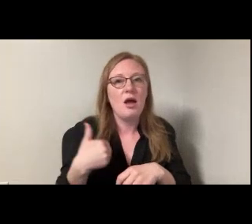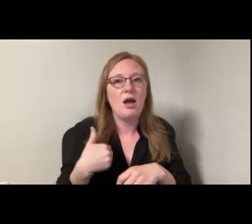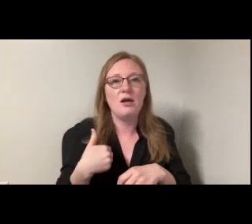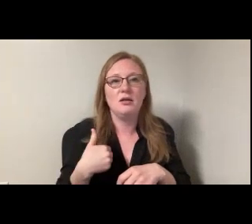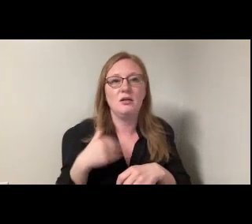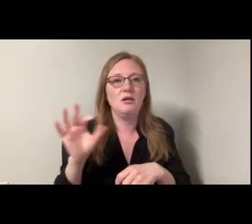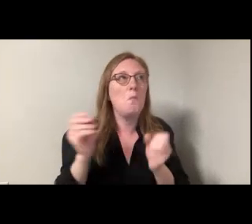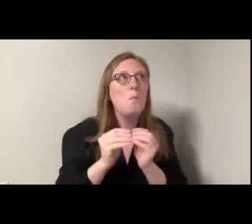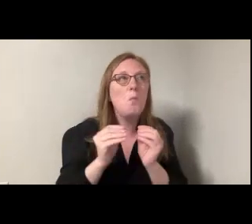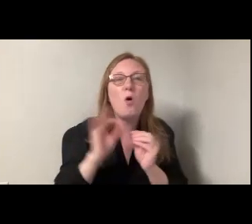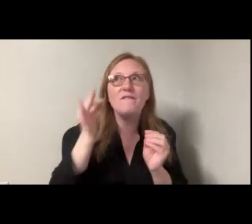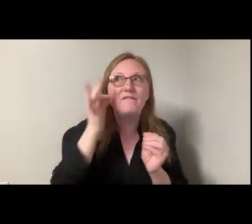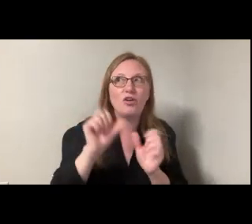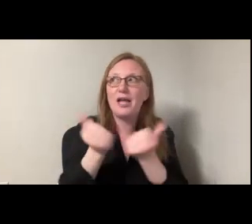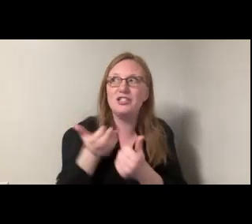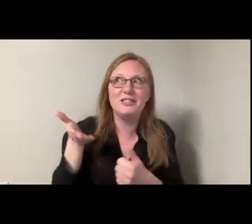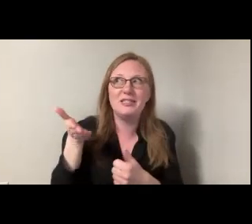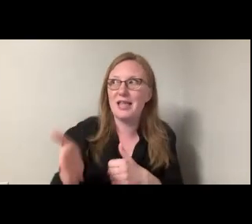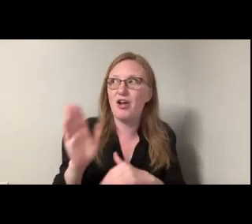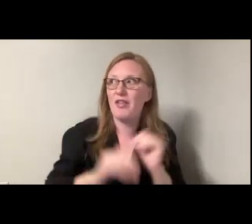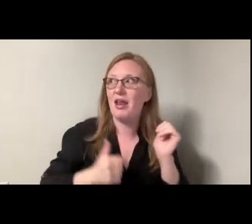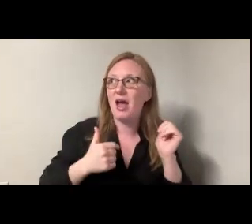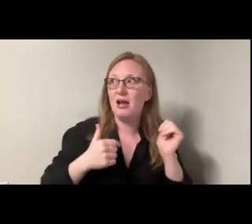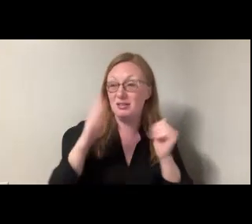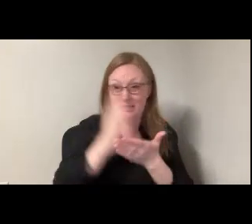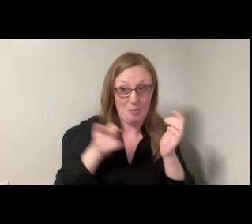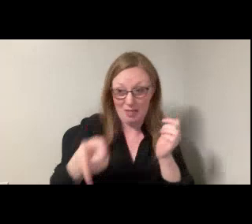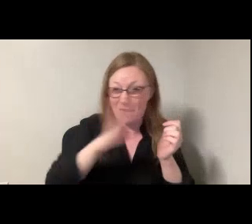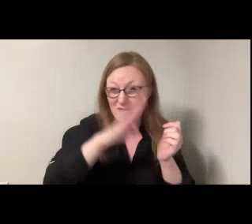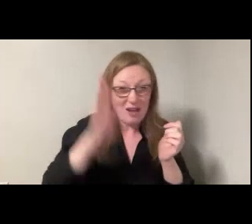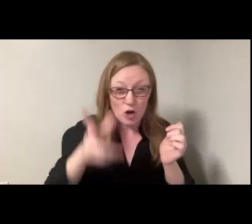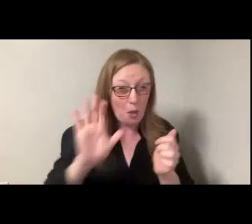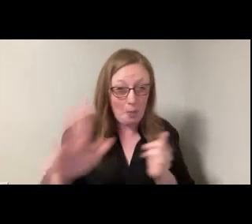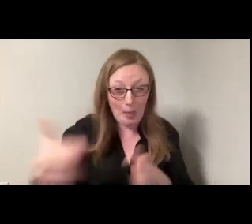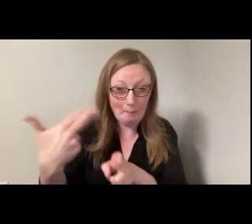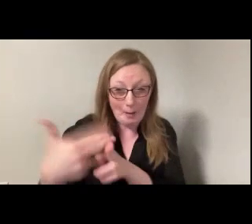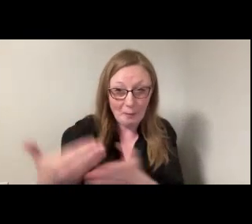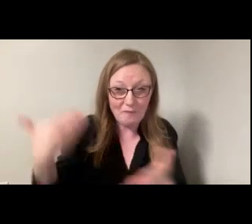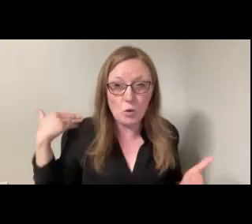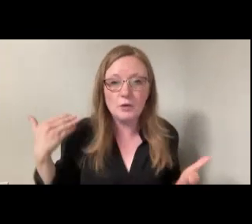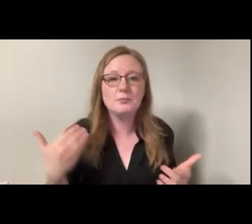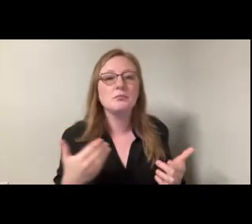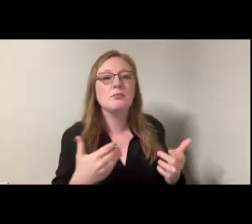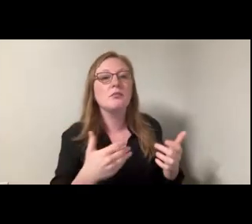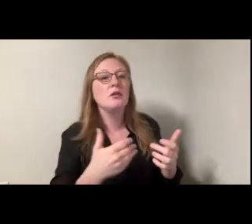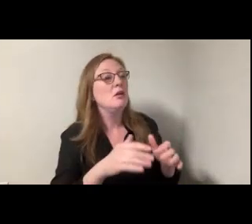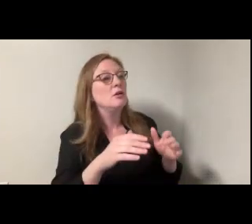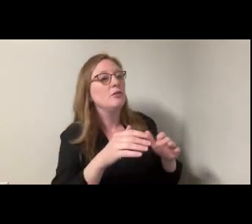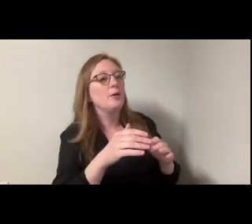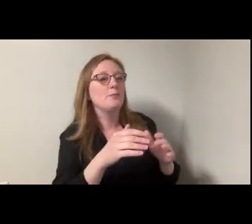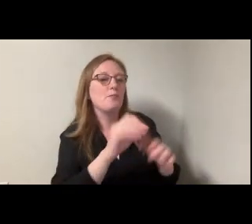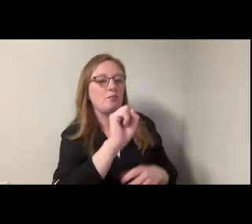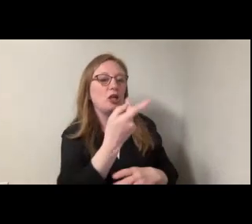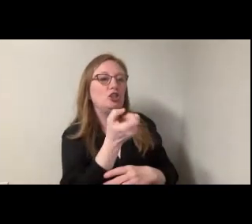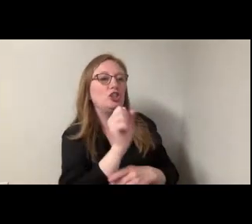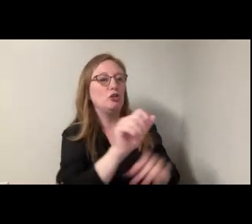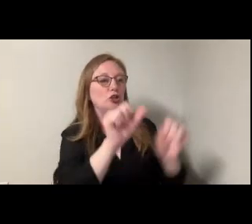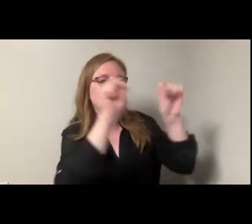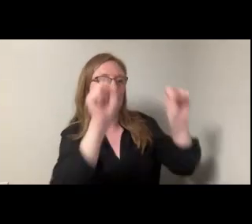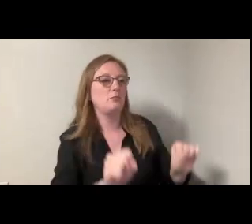federal agencies there than some of them I've never even heard of before. How big is the shelter population? The